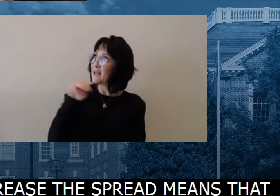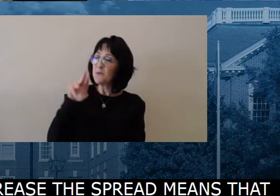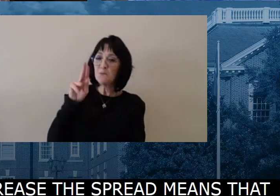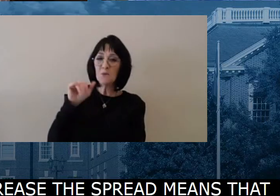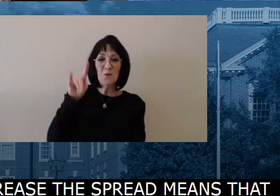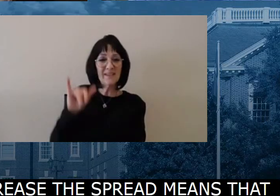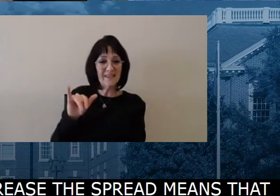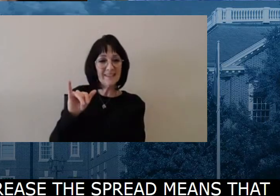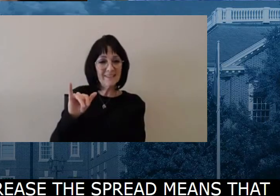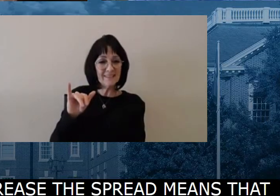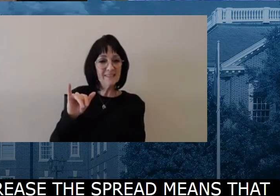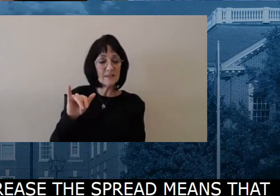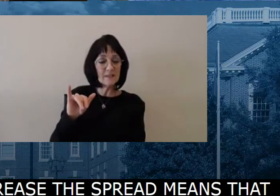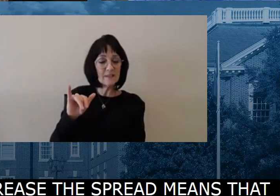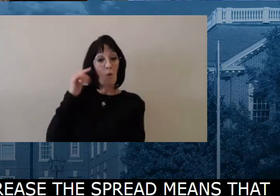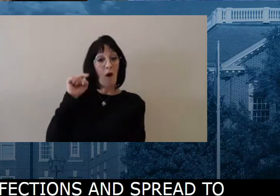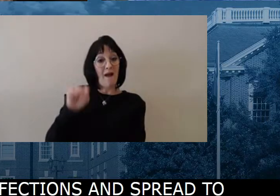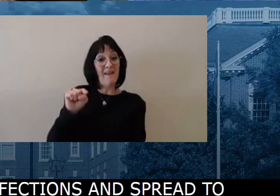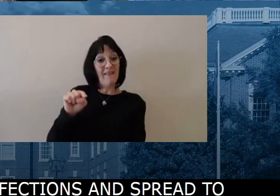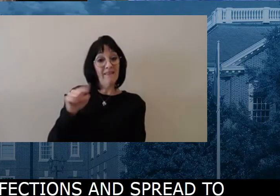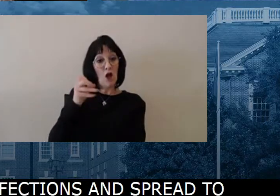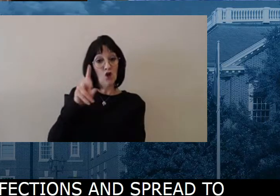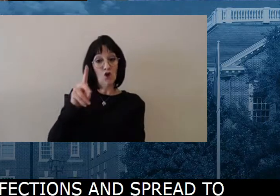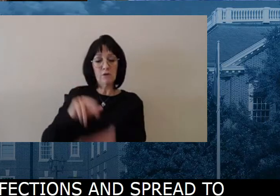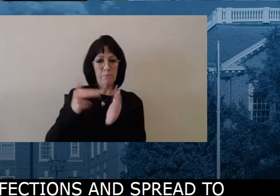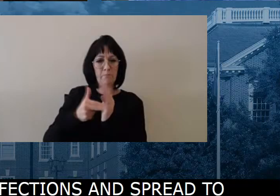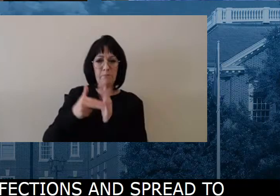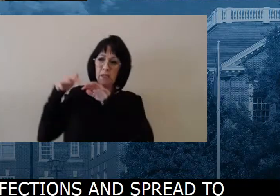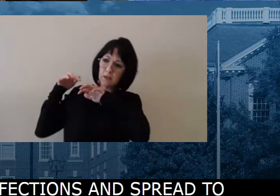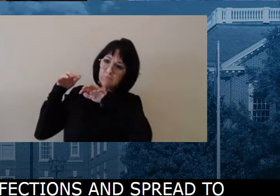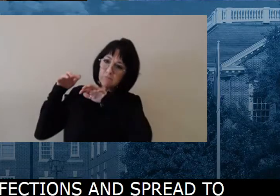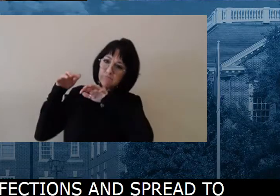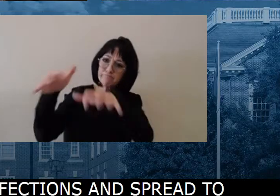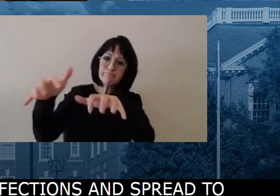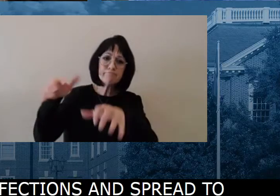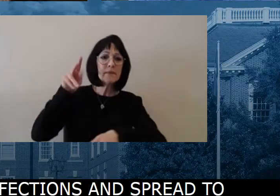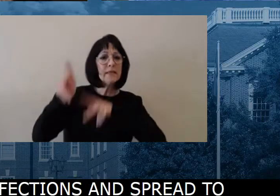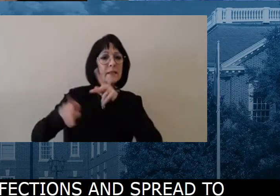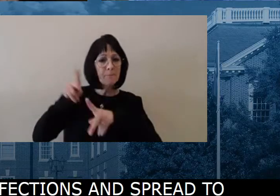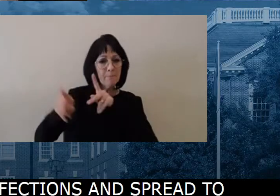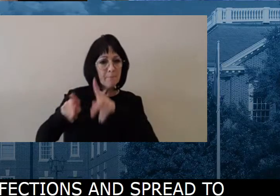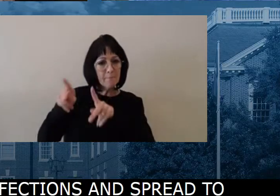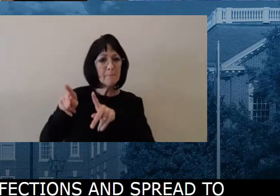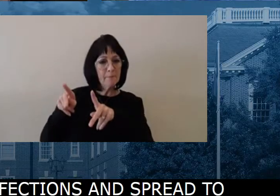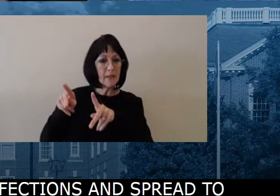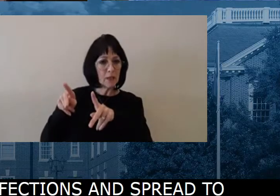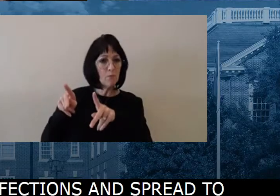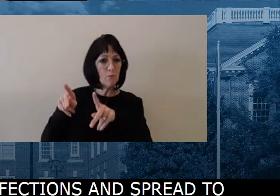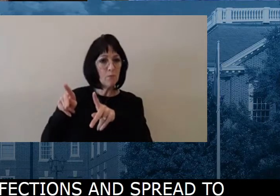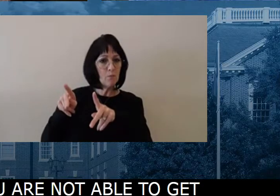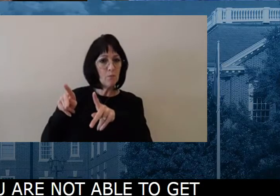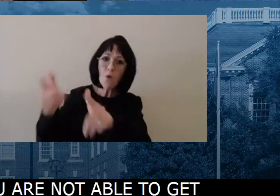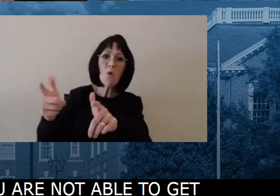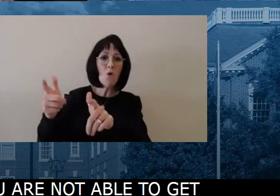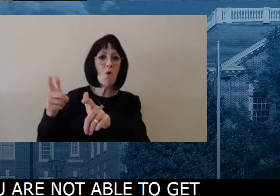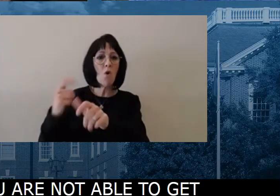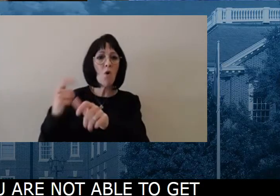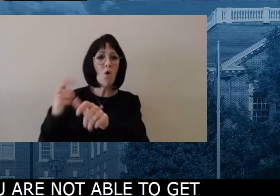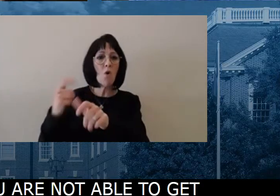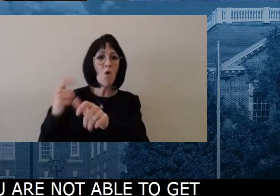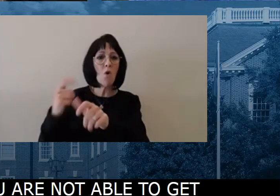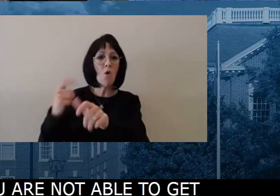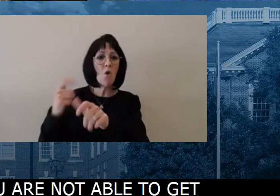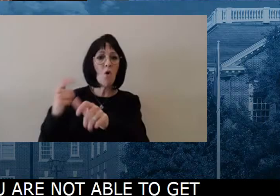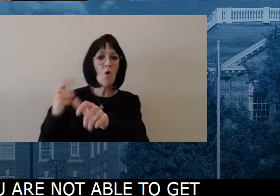not able to get vaccinated, for example, if you're a child right now, but everyone around you is vaccinated, you are protected